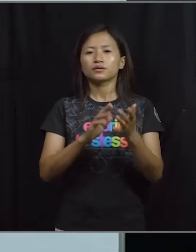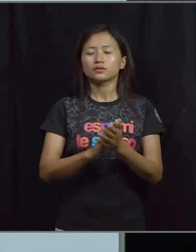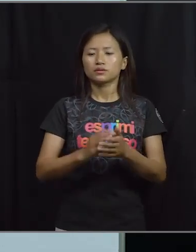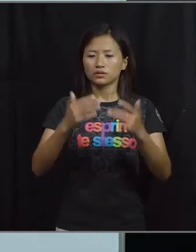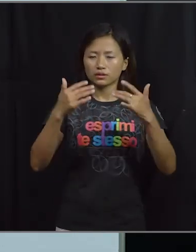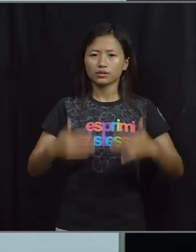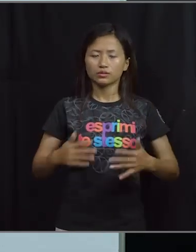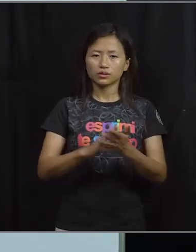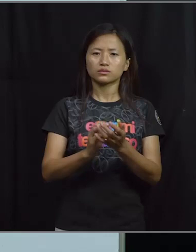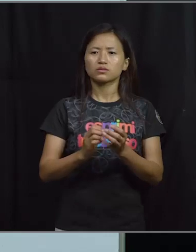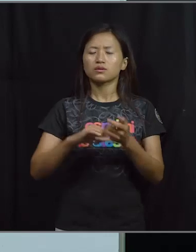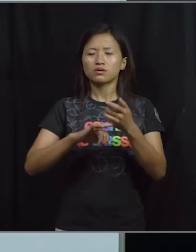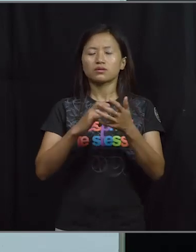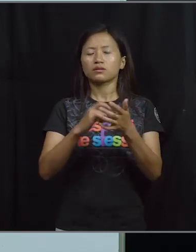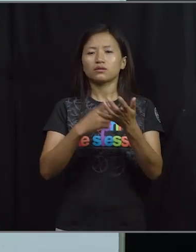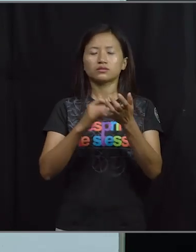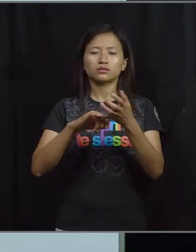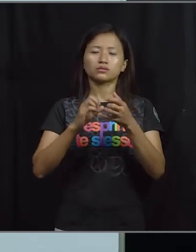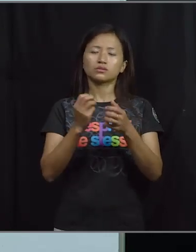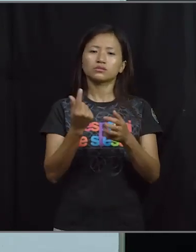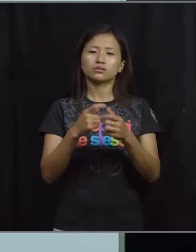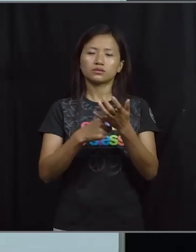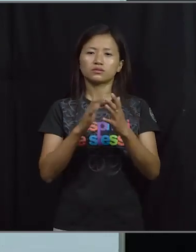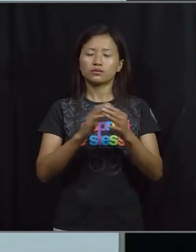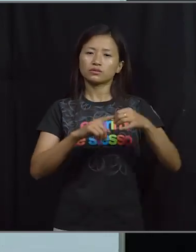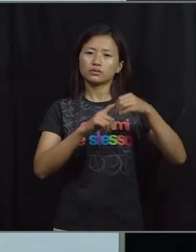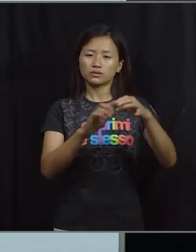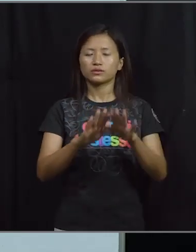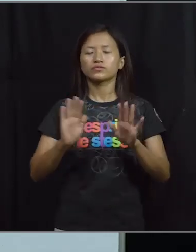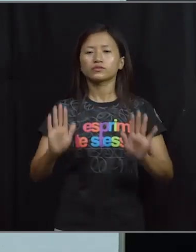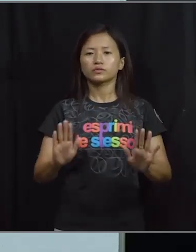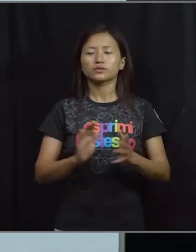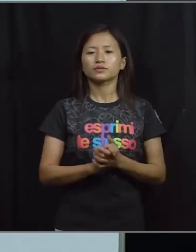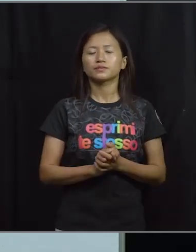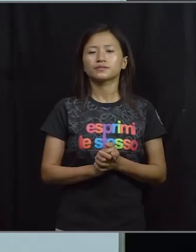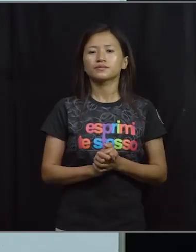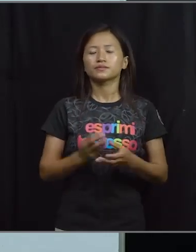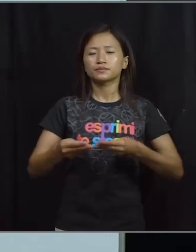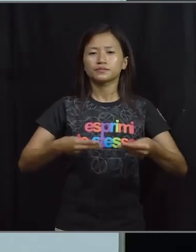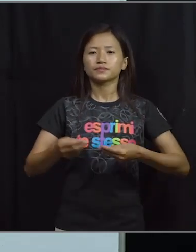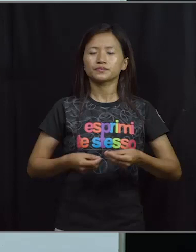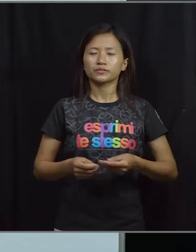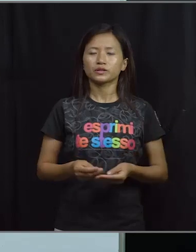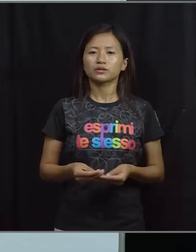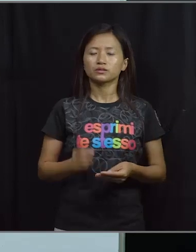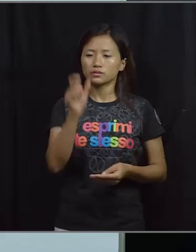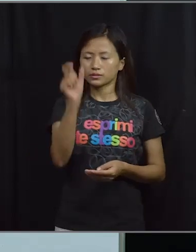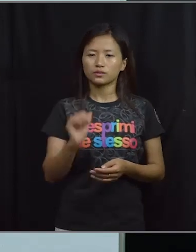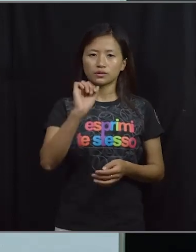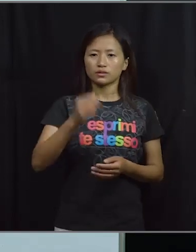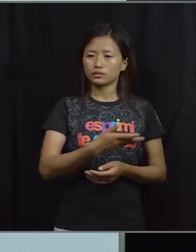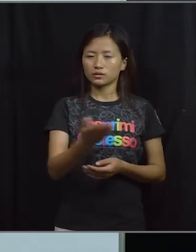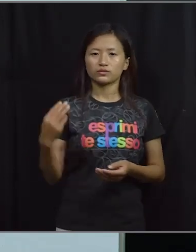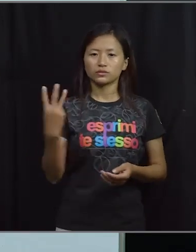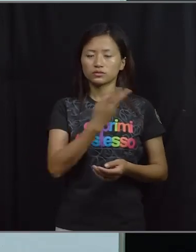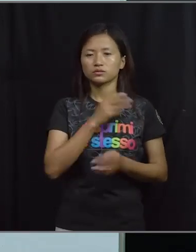human resource management. All these qualities need to be there in an entrepreneur. So as an entrepreneur, we